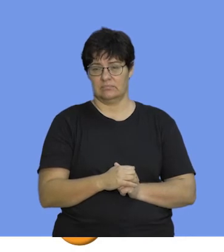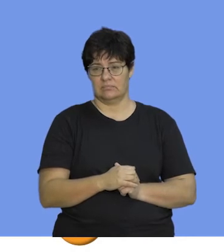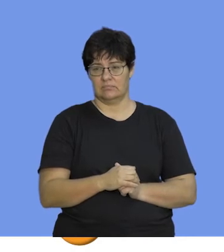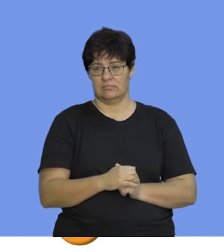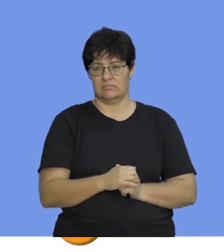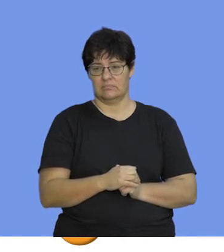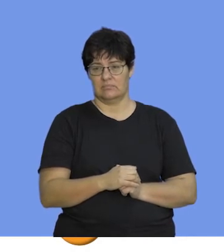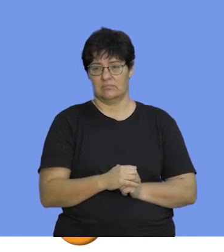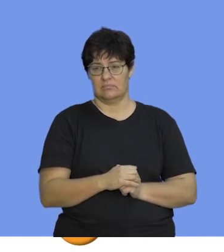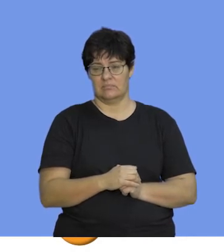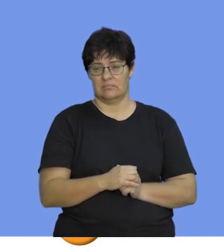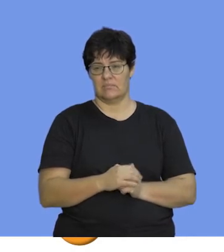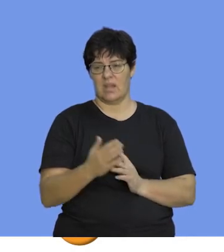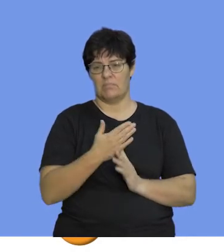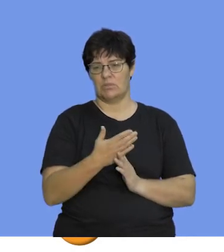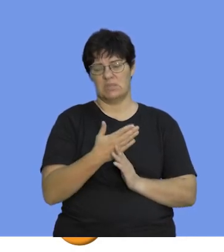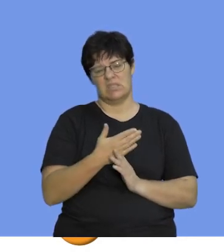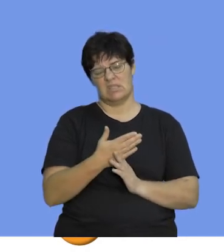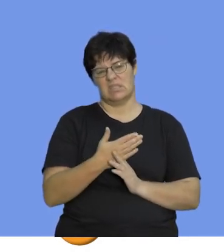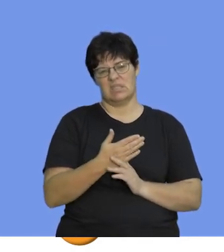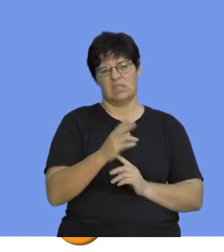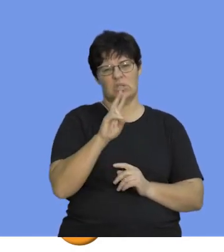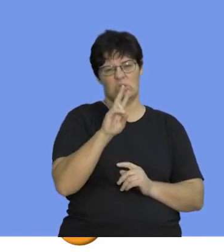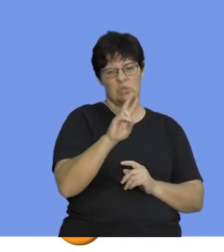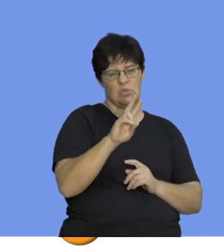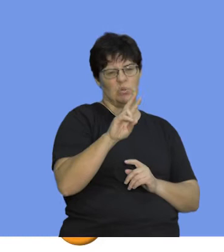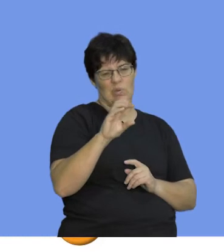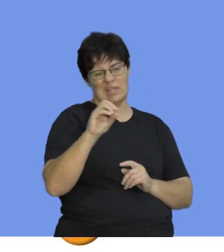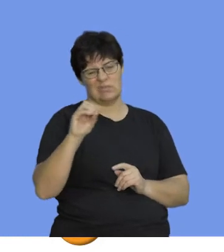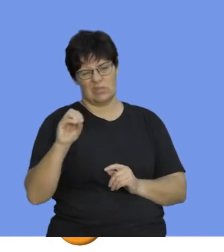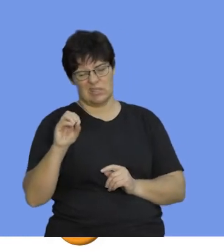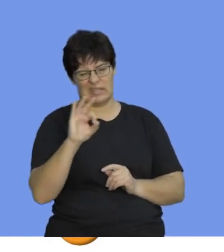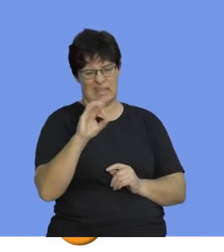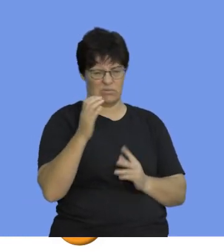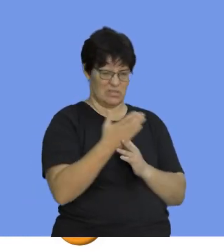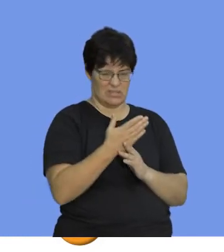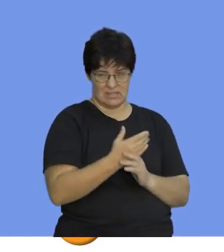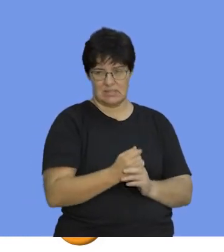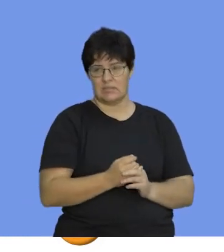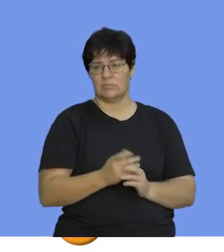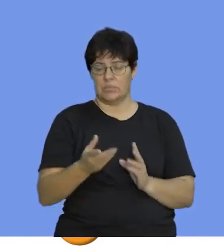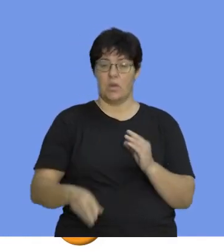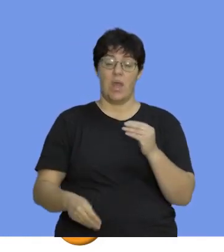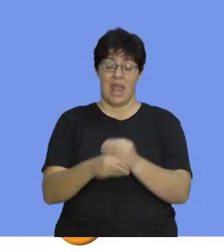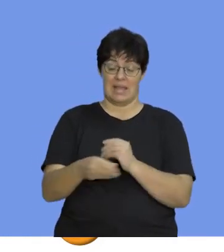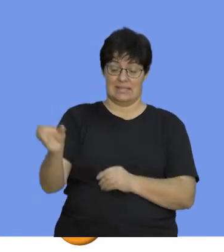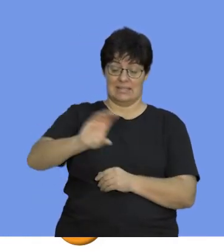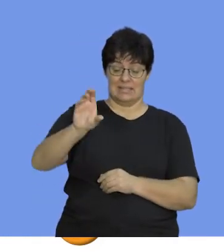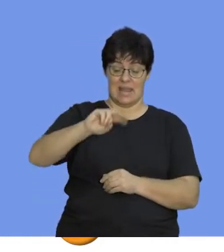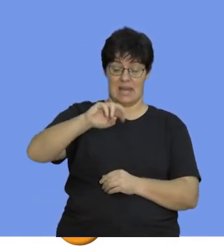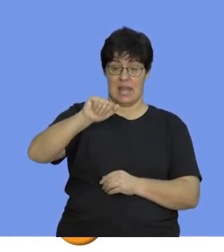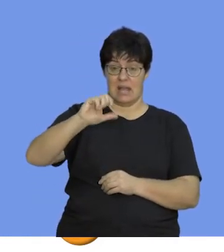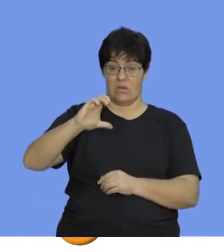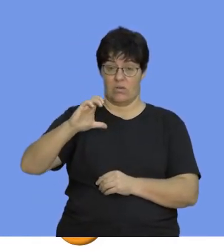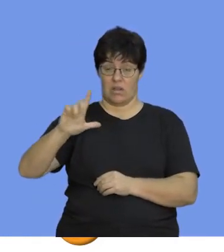200. So the 250 is actually between 200 and 300. So that is it. So if we add